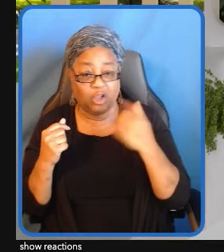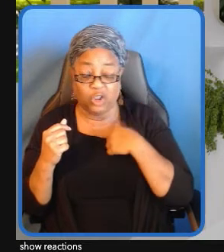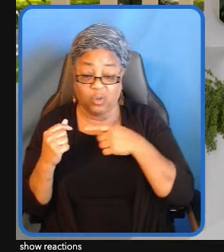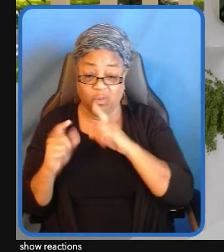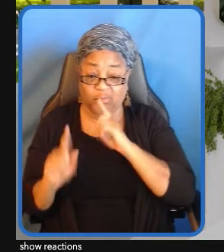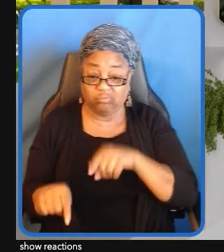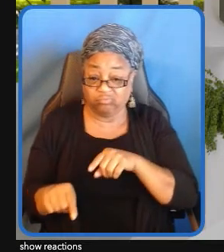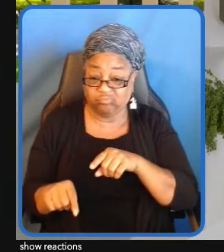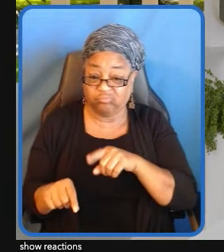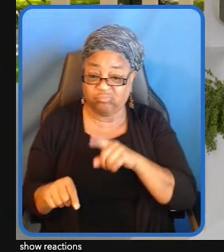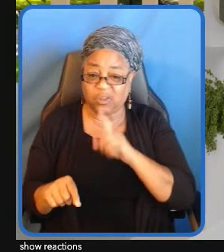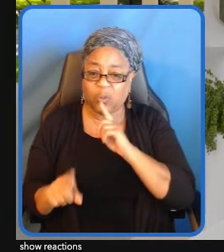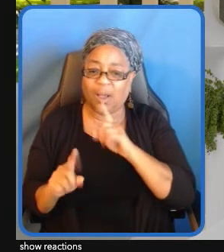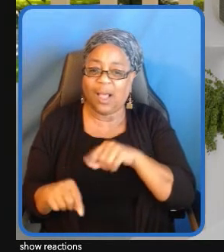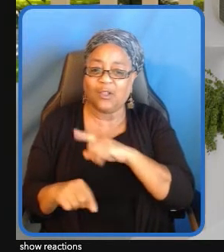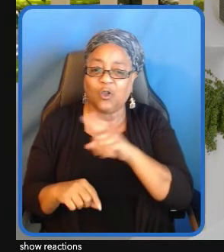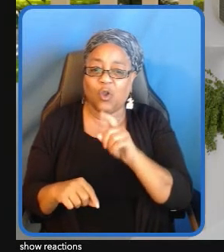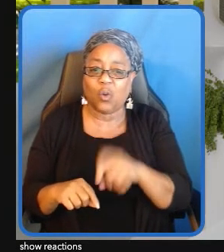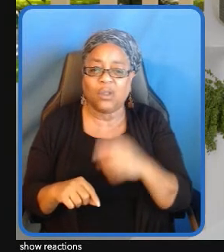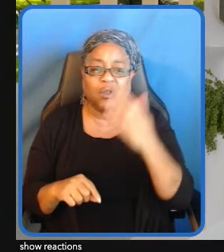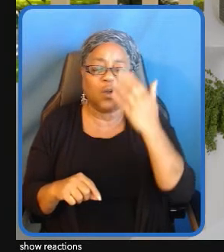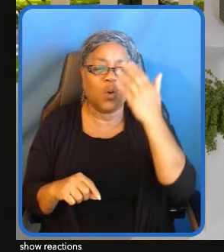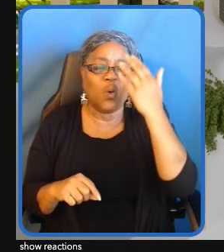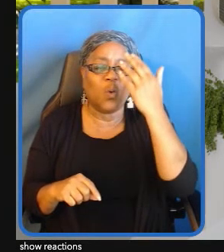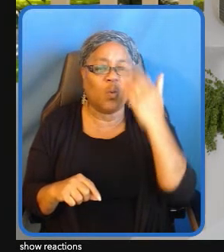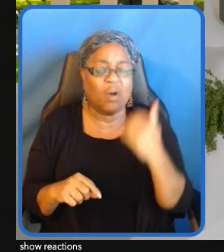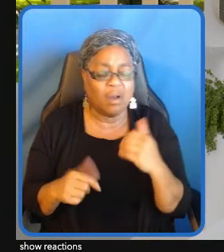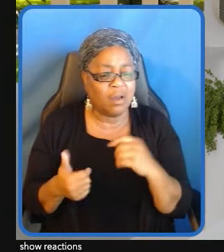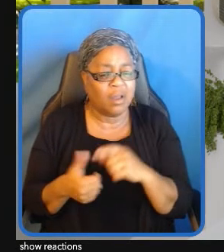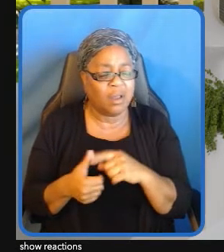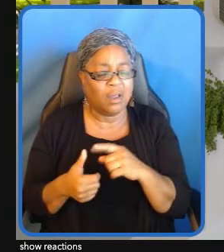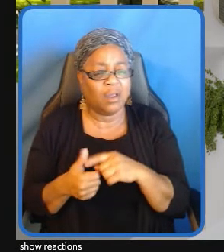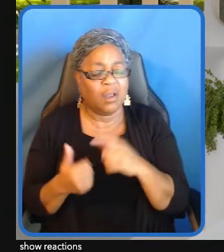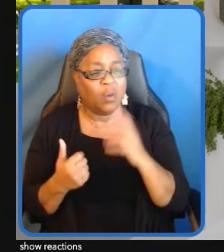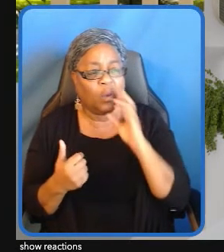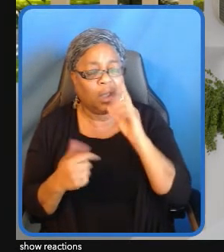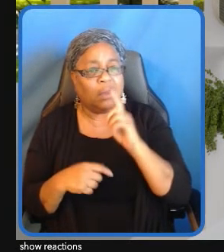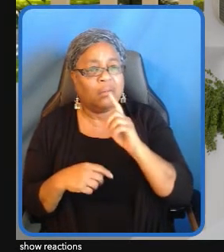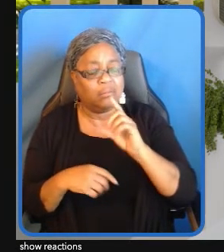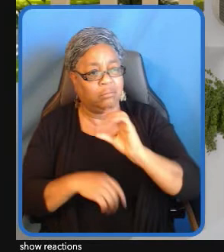not at the rates we should? So for answers to those and other illuminating